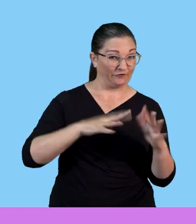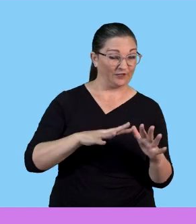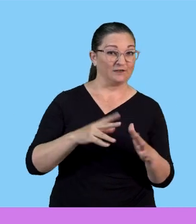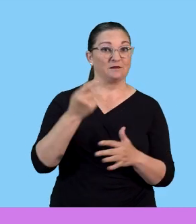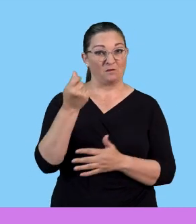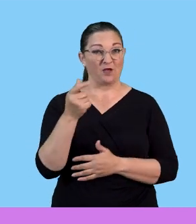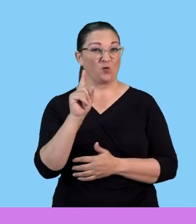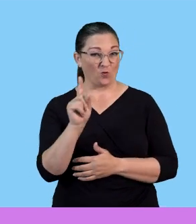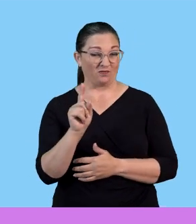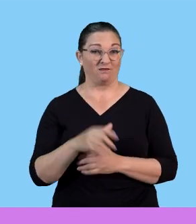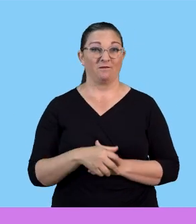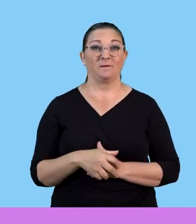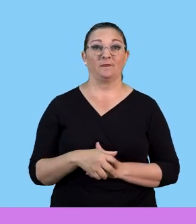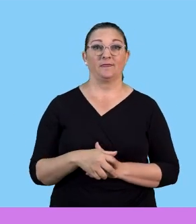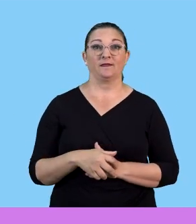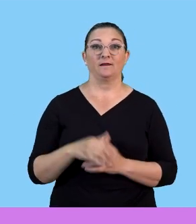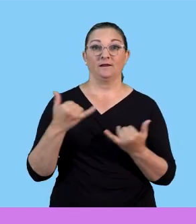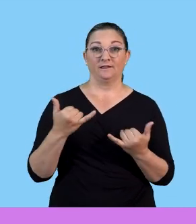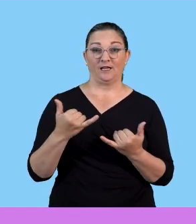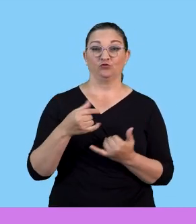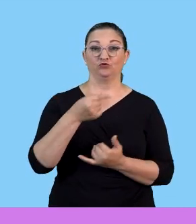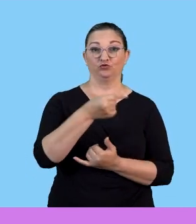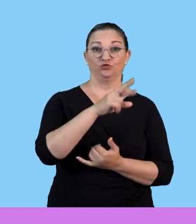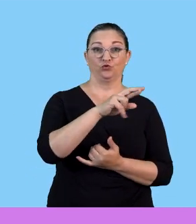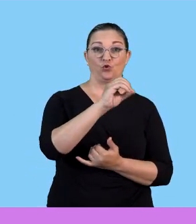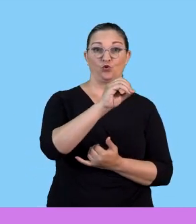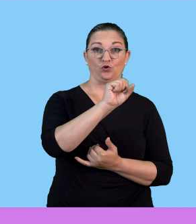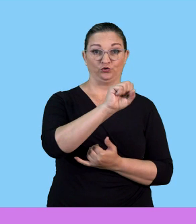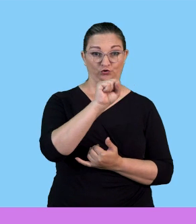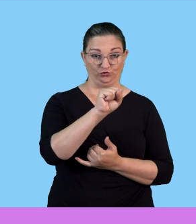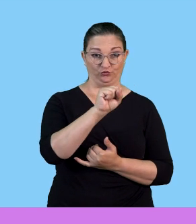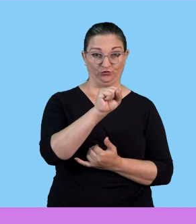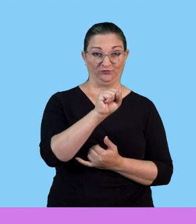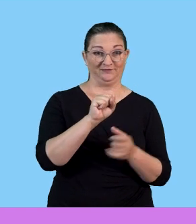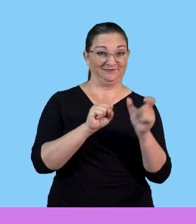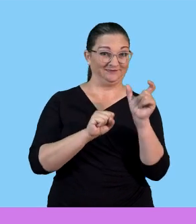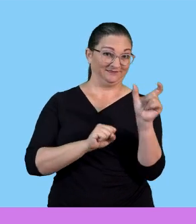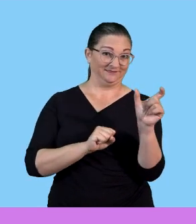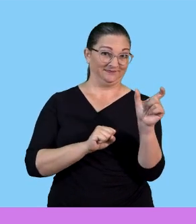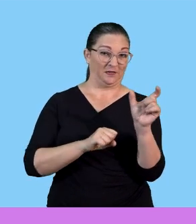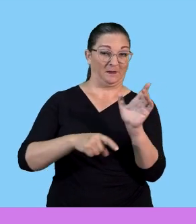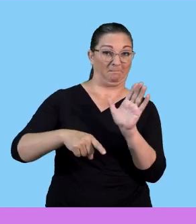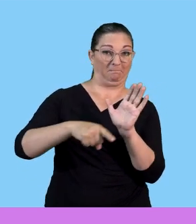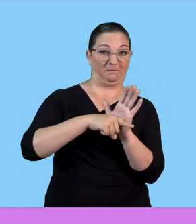after deductions. So it's going to be my gross